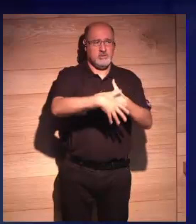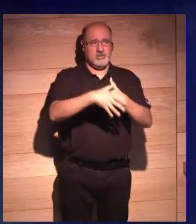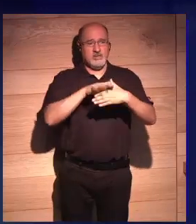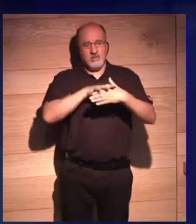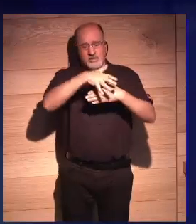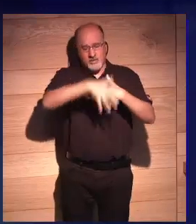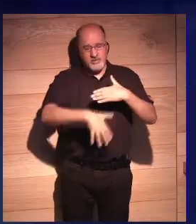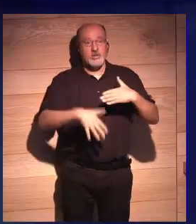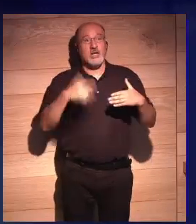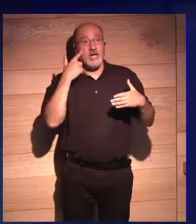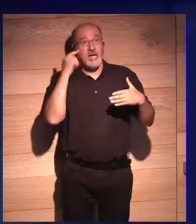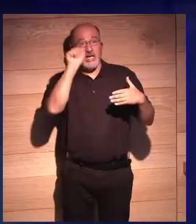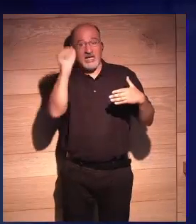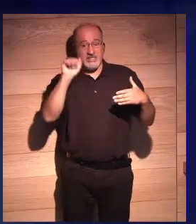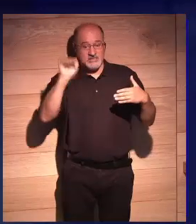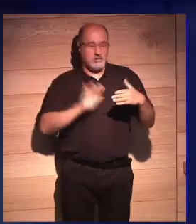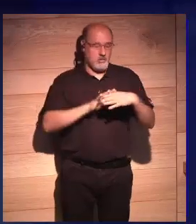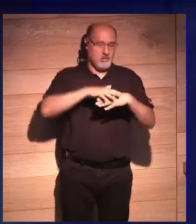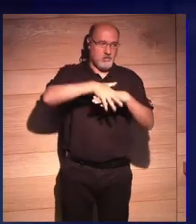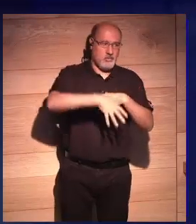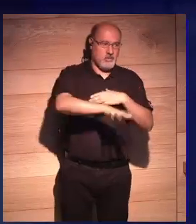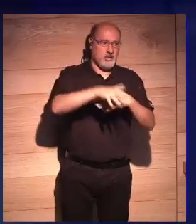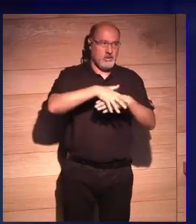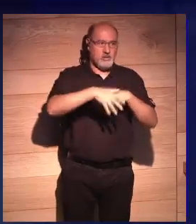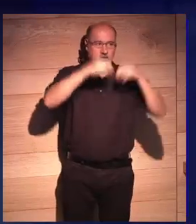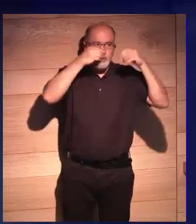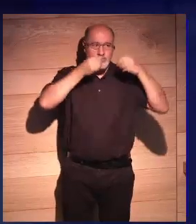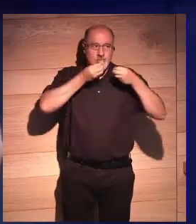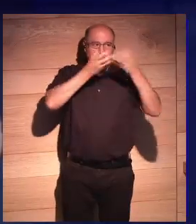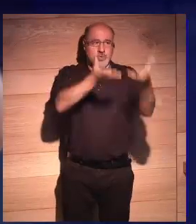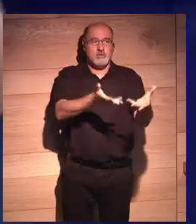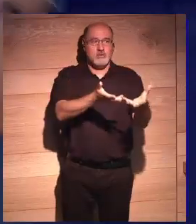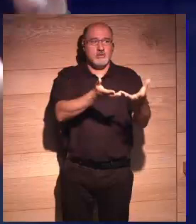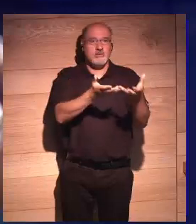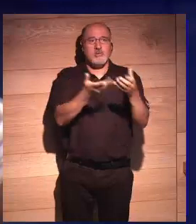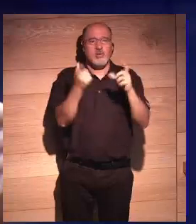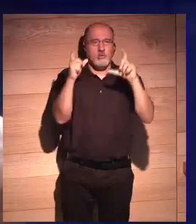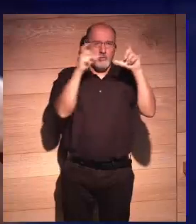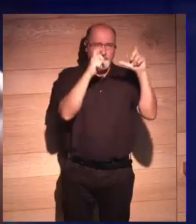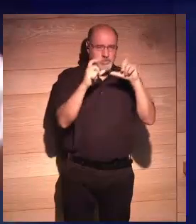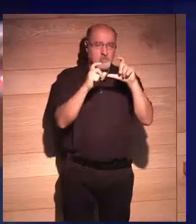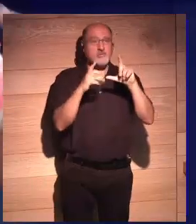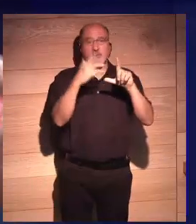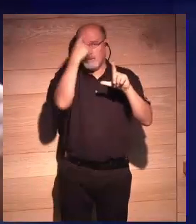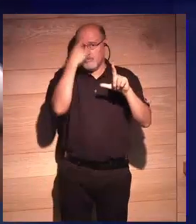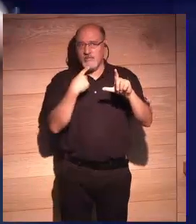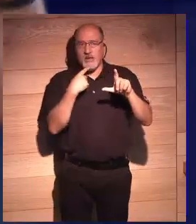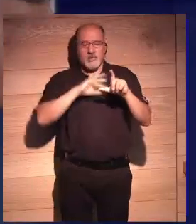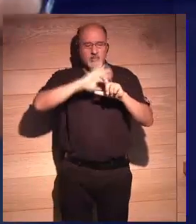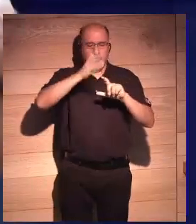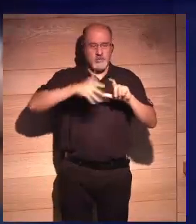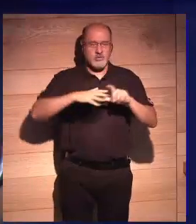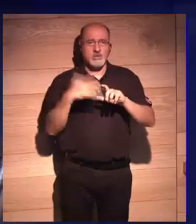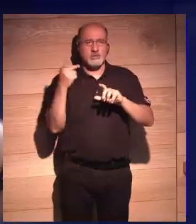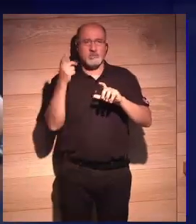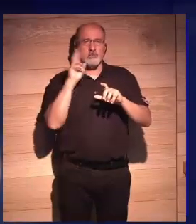erupted in Southern Asia. I don't know where it was, but you can see the piece of news, and you can see augmented graphs, or you can explore